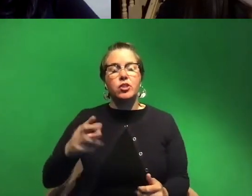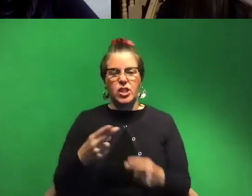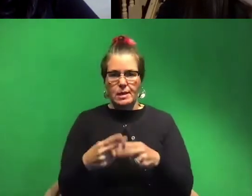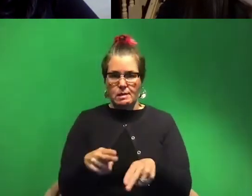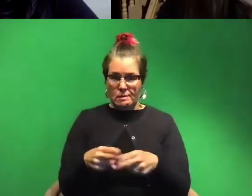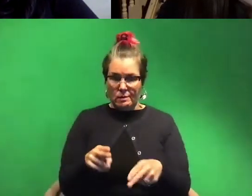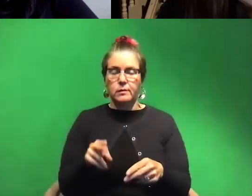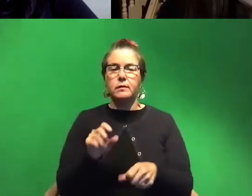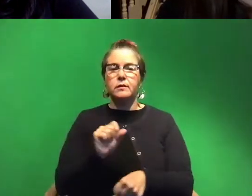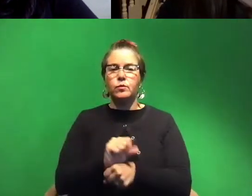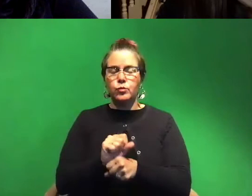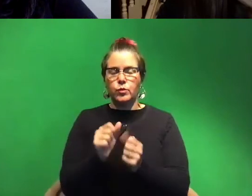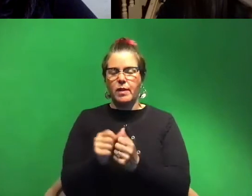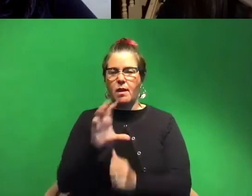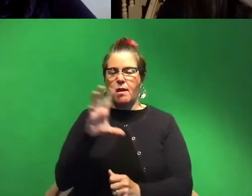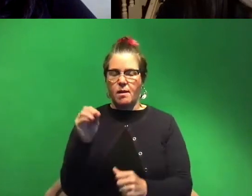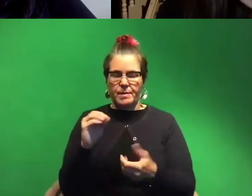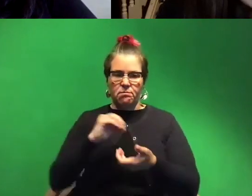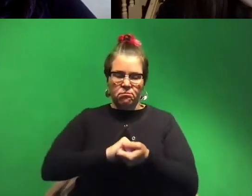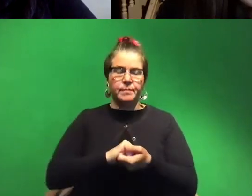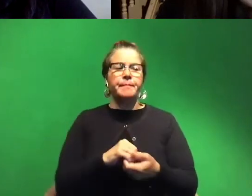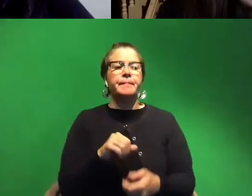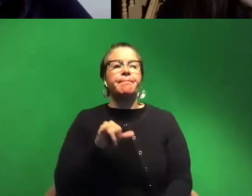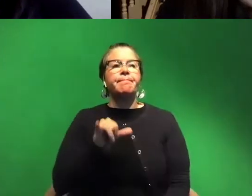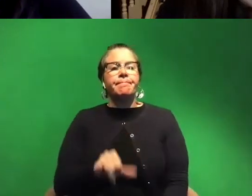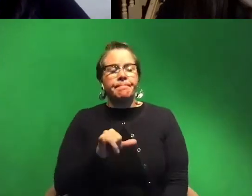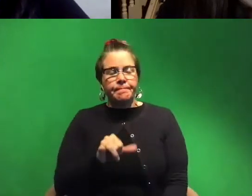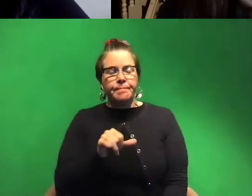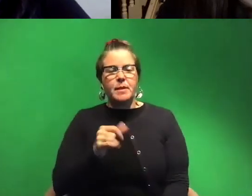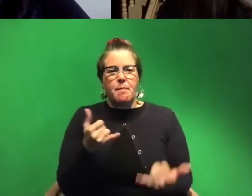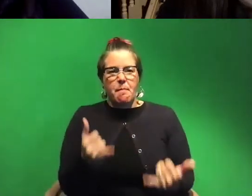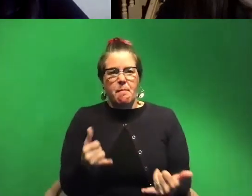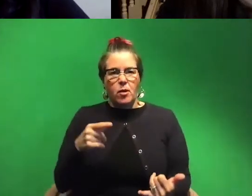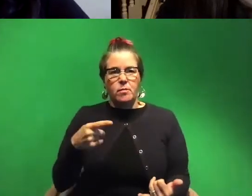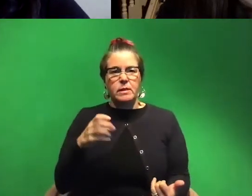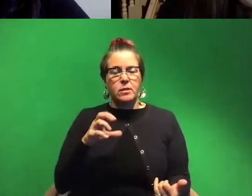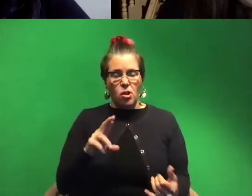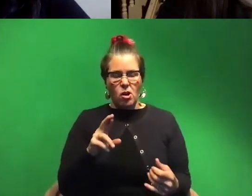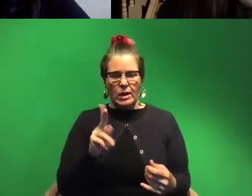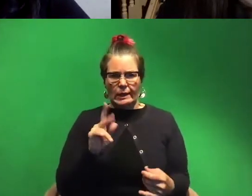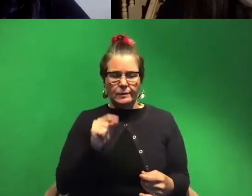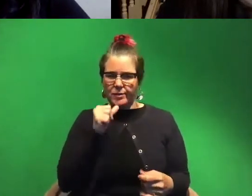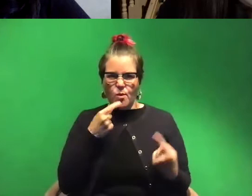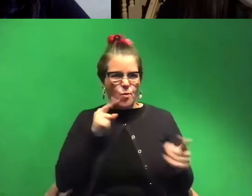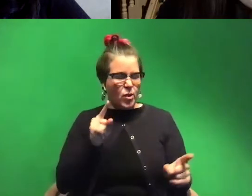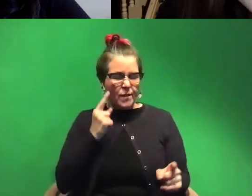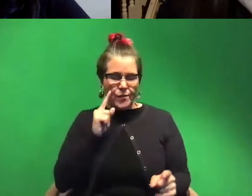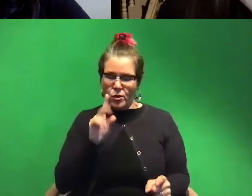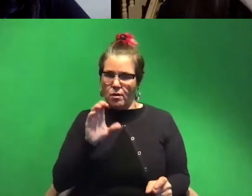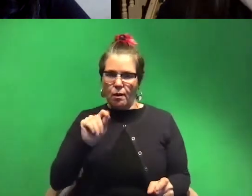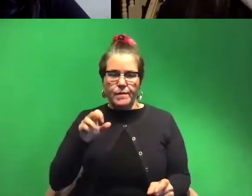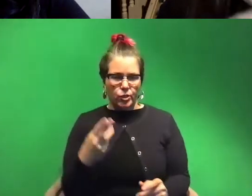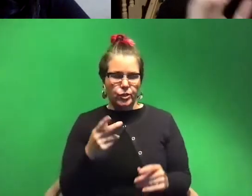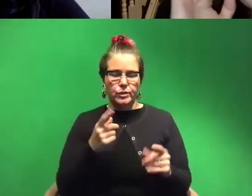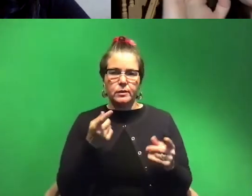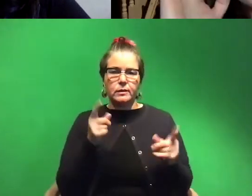worked with Illumina, and it turns out that modern PCR kits don't work well for cuttlefish, is what we found out through a lot of trial and